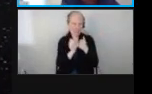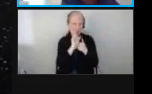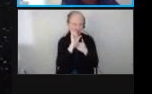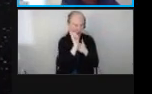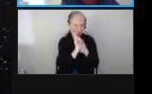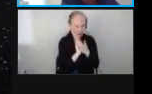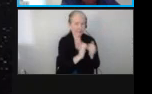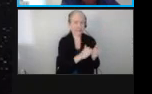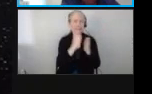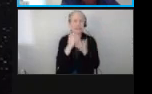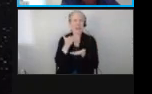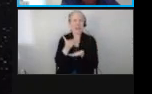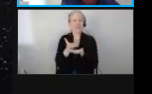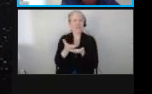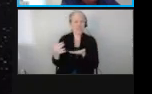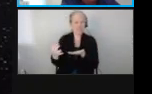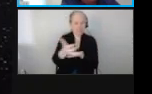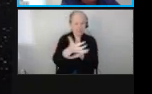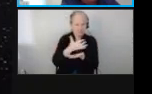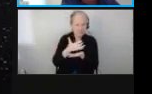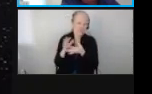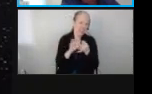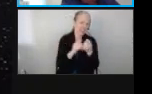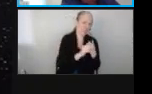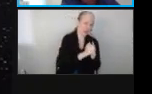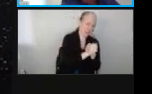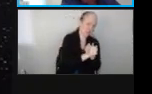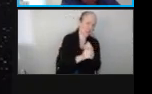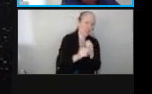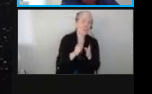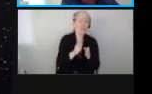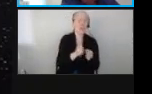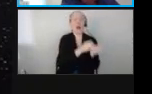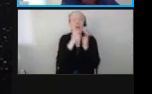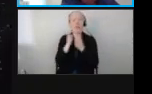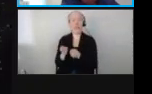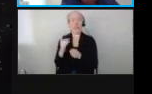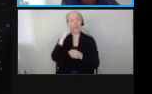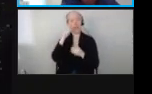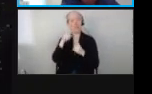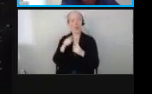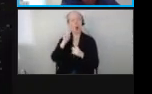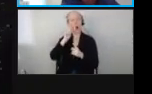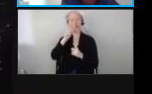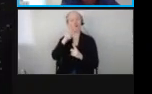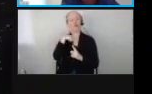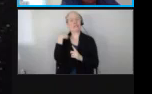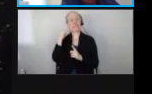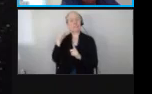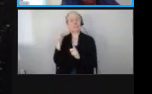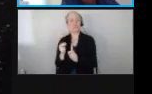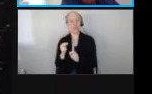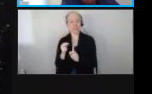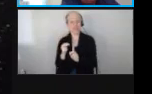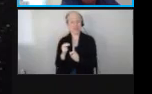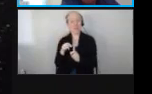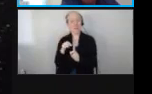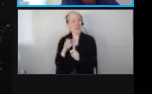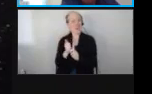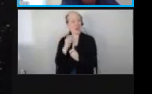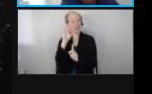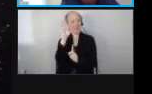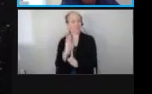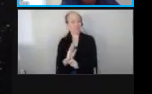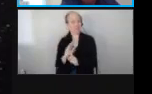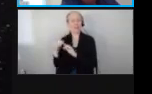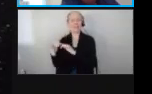health with regard to the hazards, and taking a risk-based approach controlled by standards and requirements, which